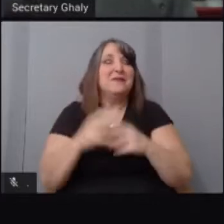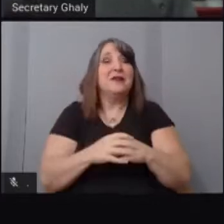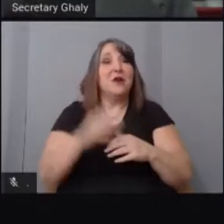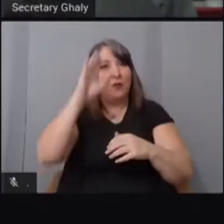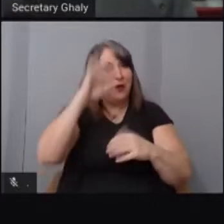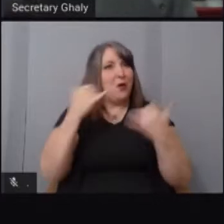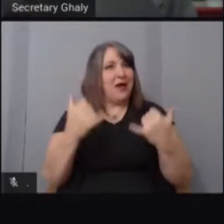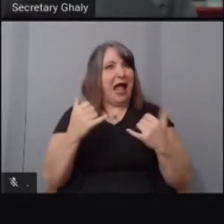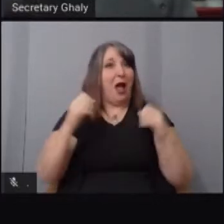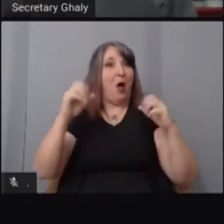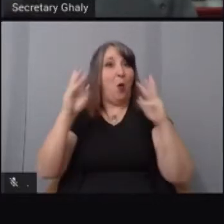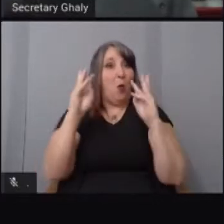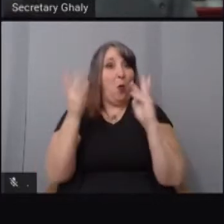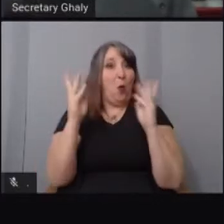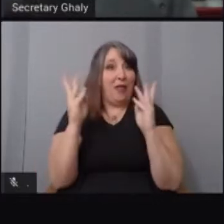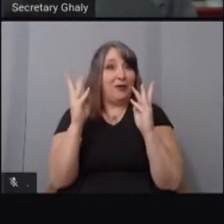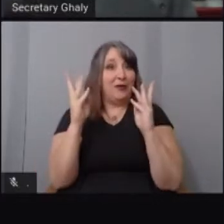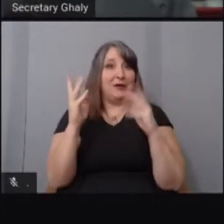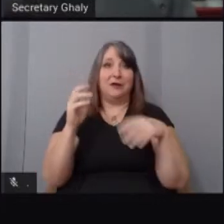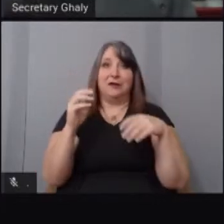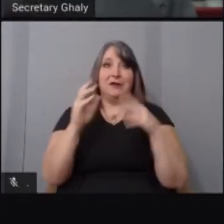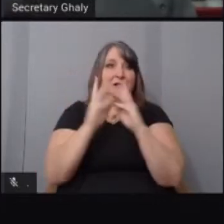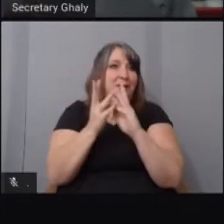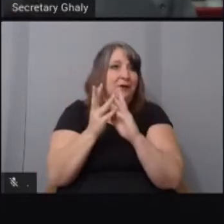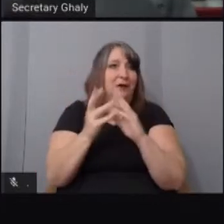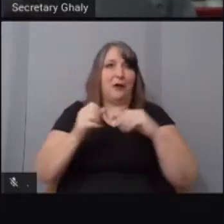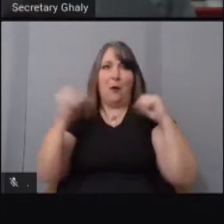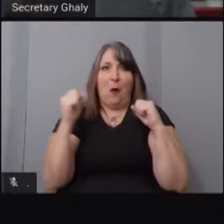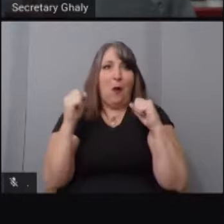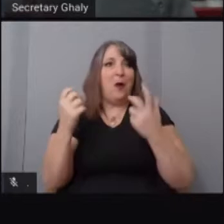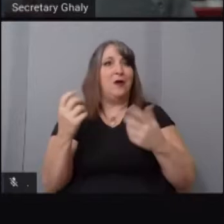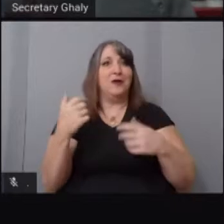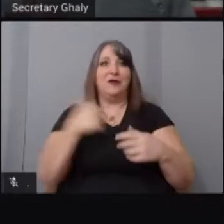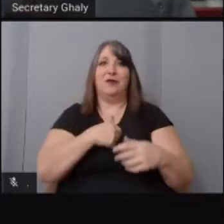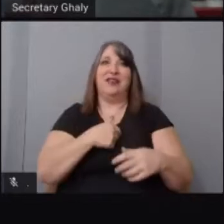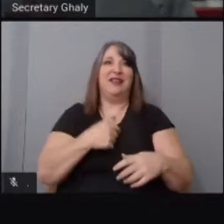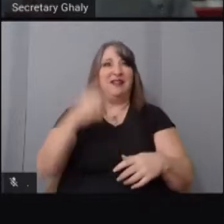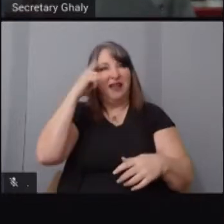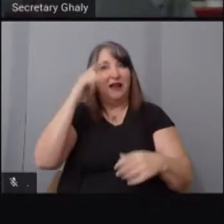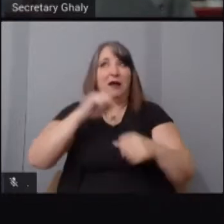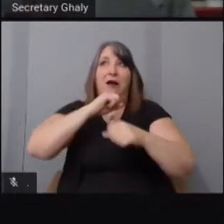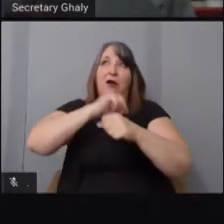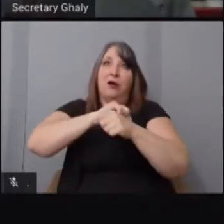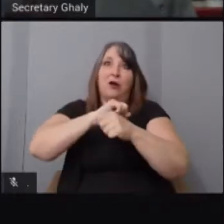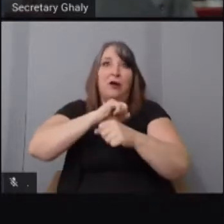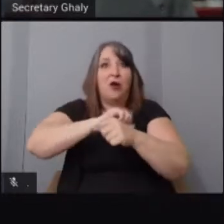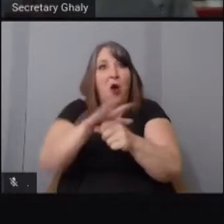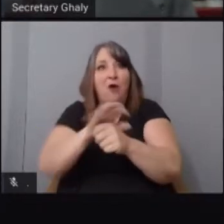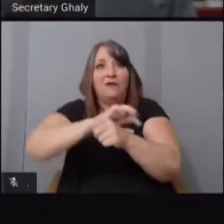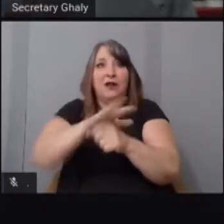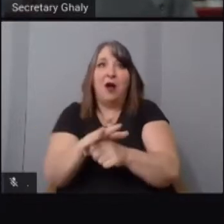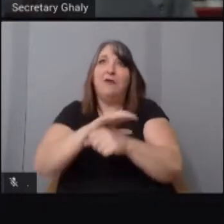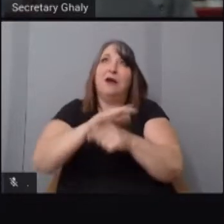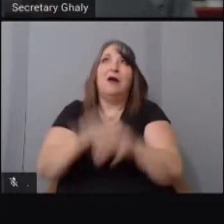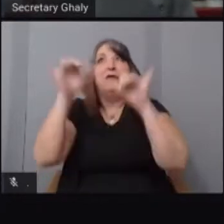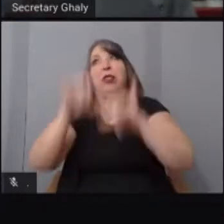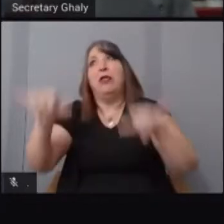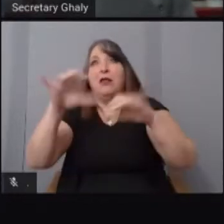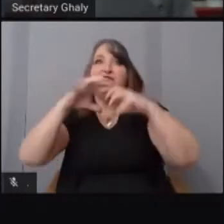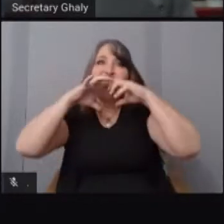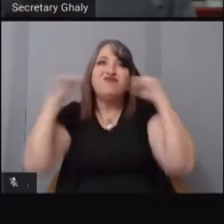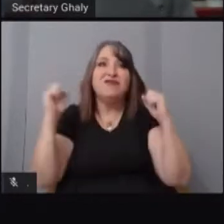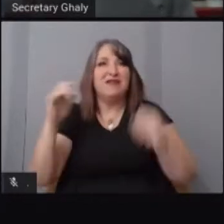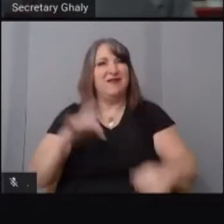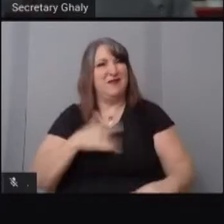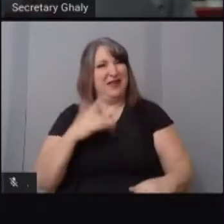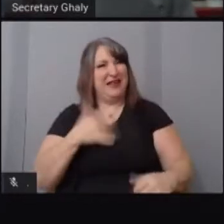colder, many of us have COVID fatigue. I even think about resentment towards COVID, that it's important that